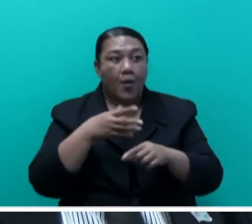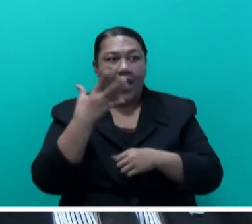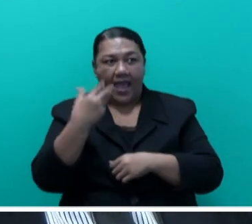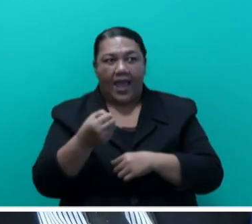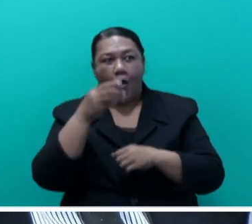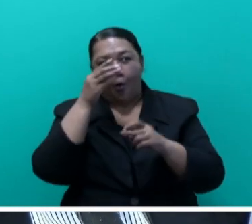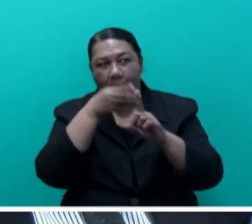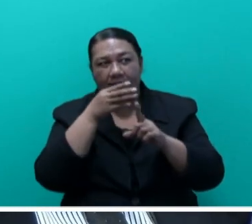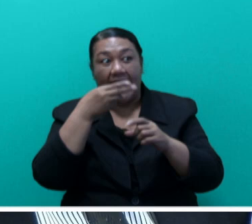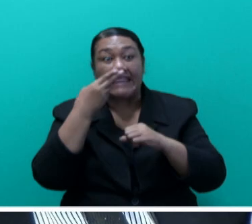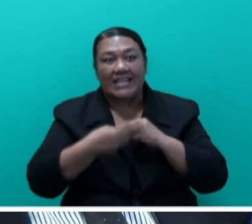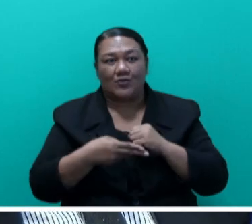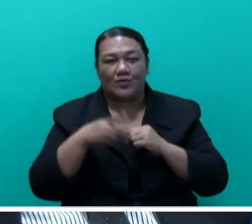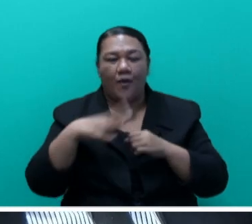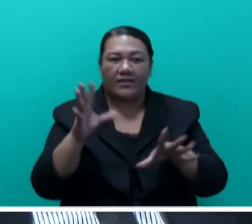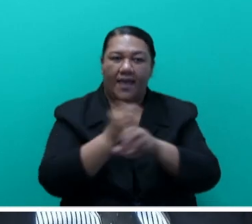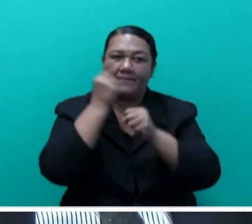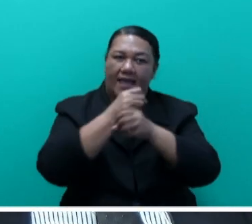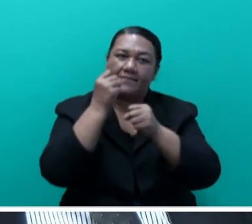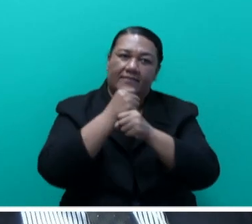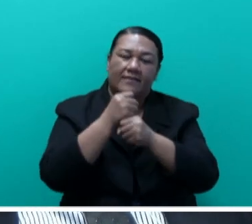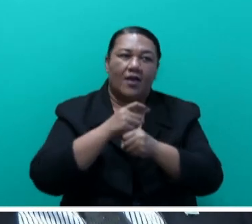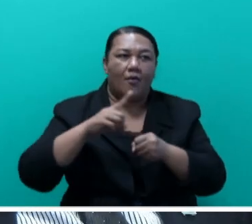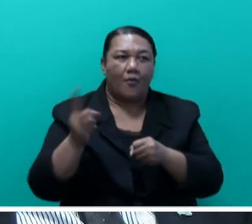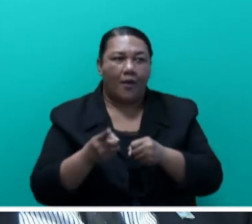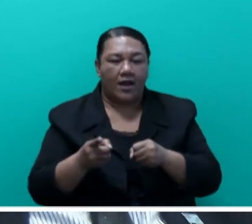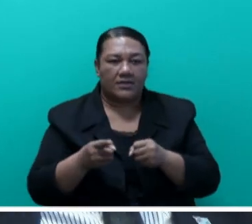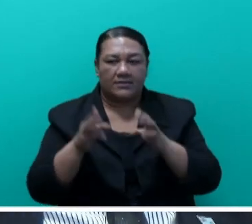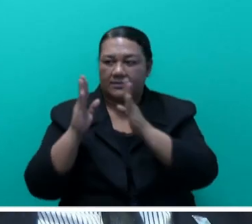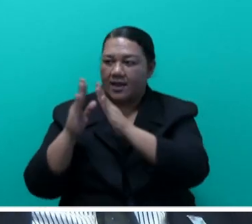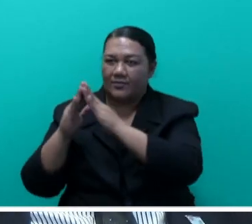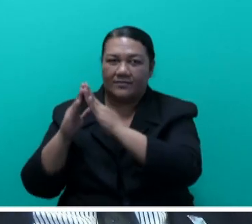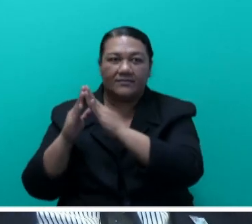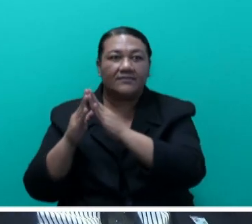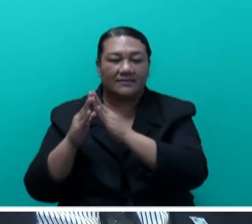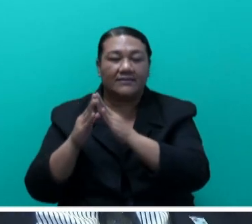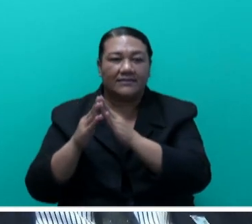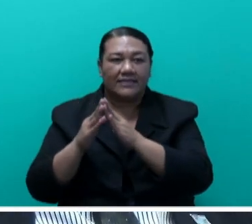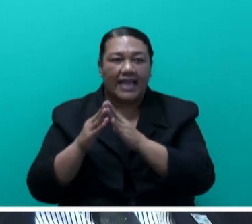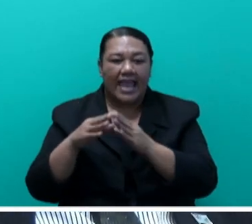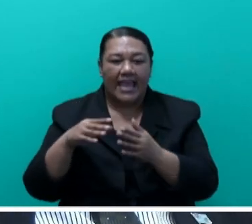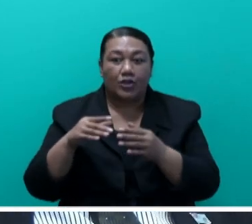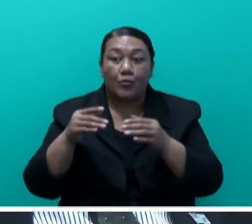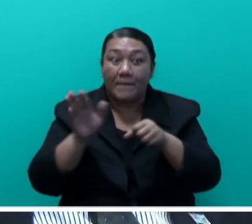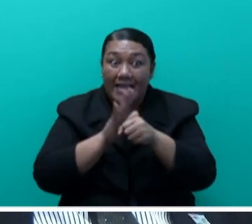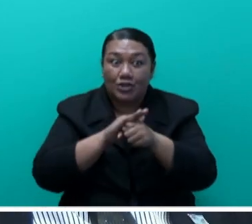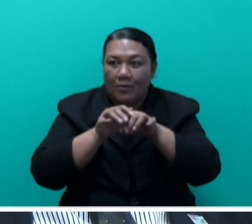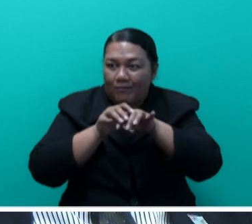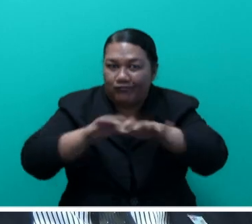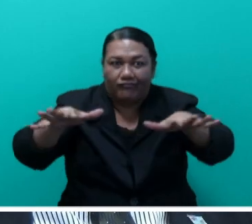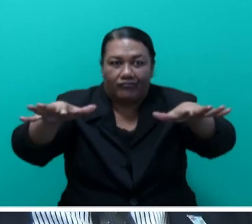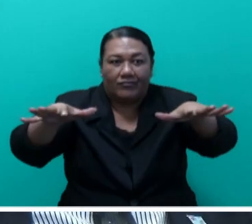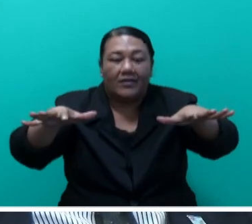built or upgraded in every major urban centre and centralised rural areas within the next 5